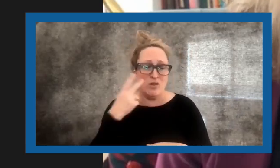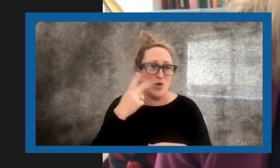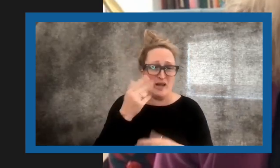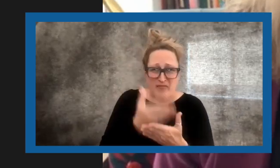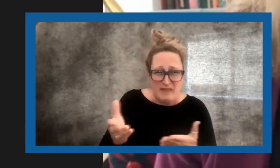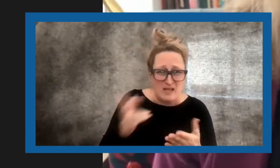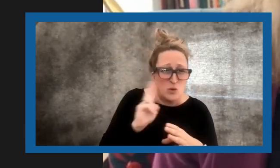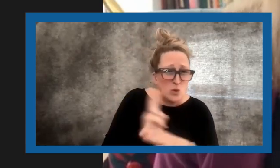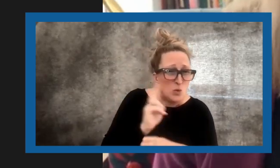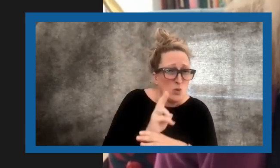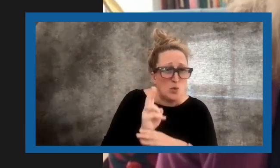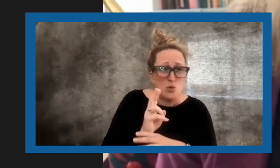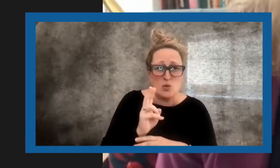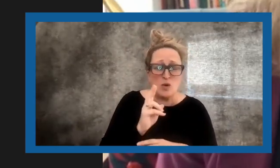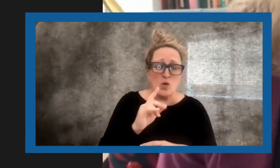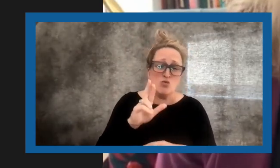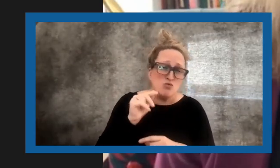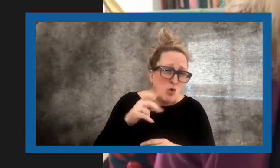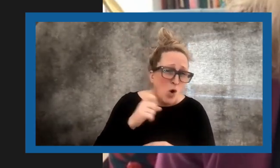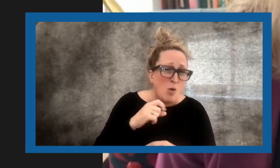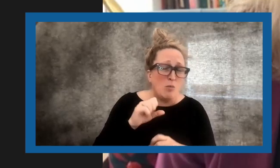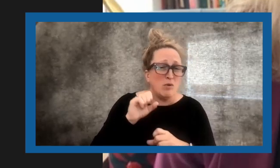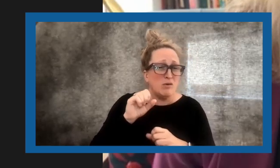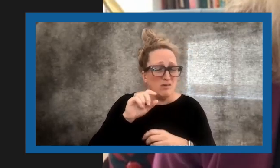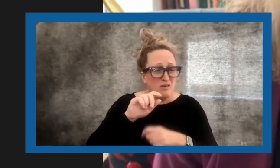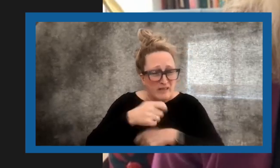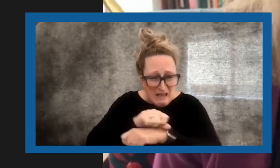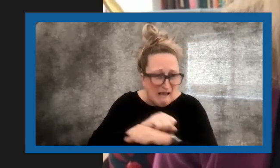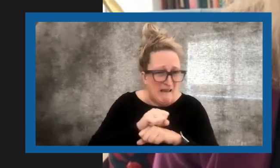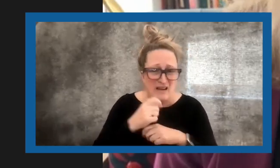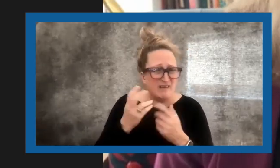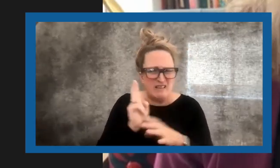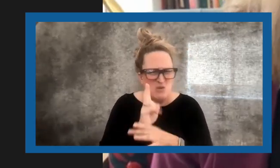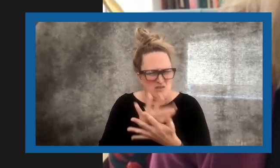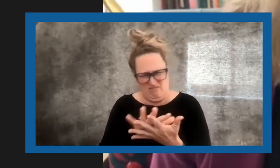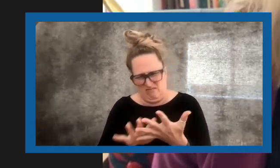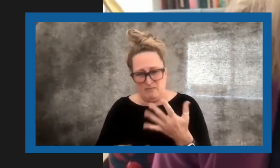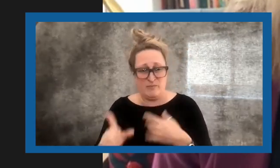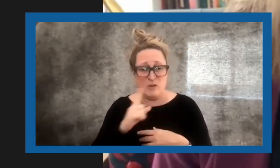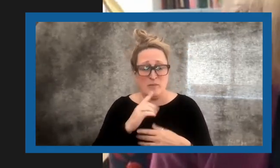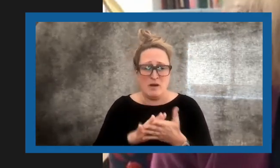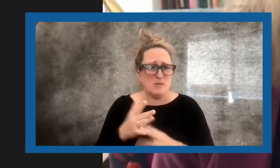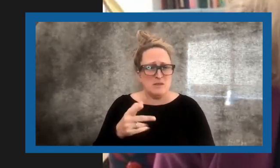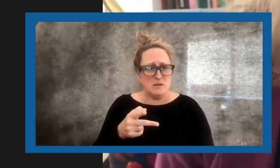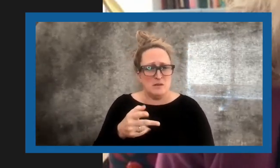items that were used with her death, the rope they tied her up with, this kind of thing. And it does make it a very